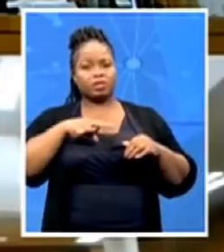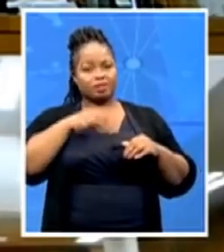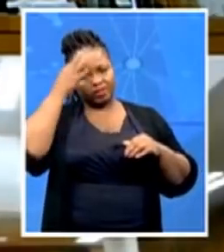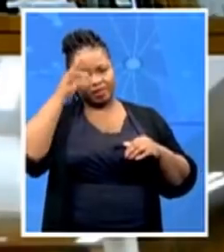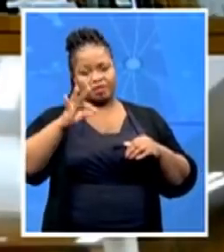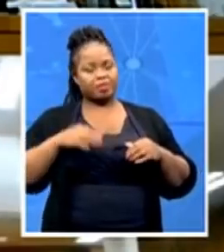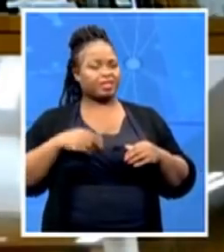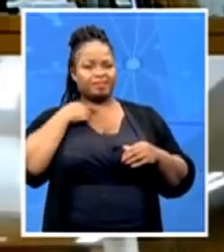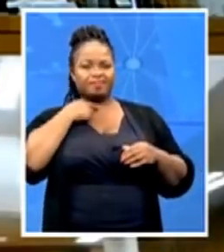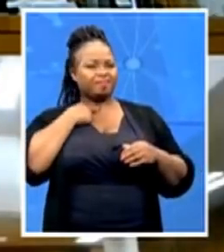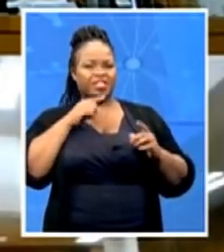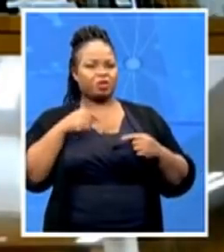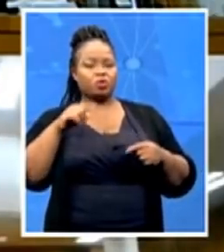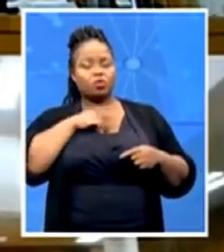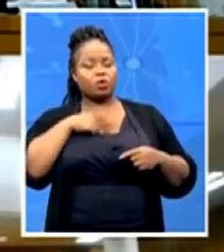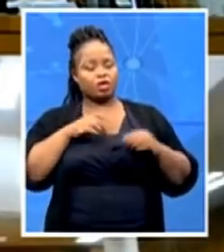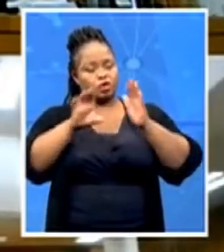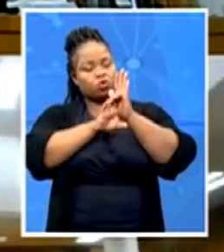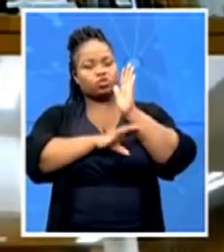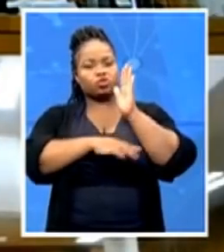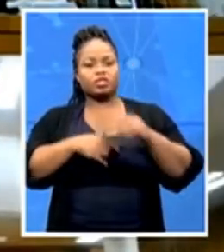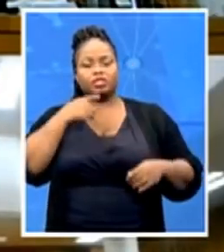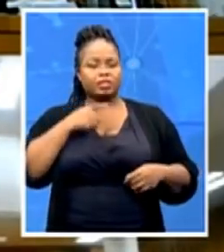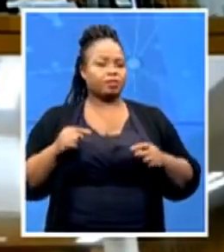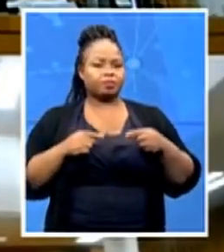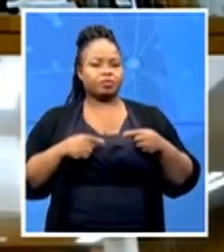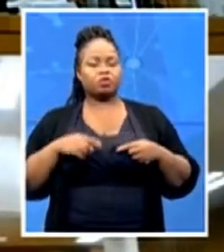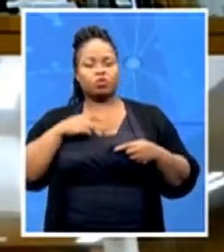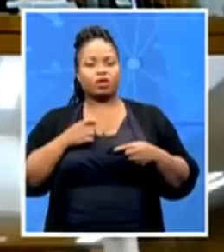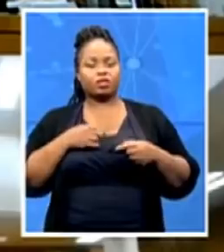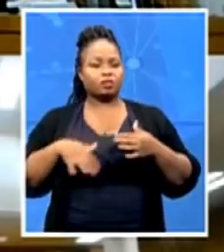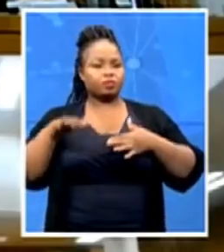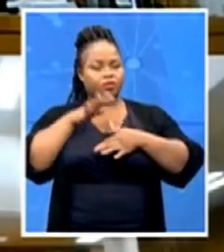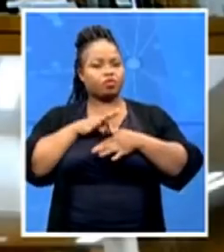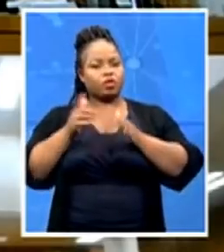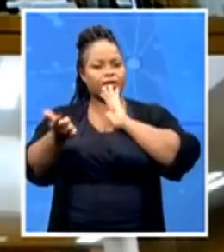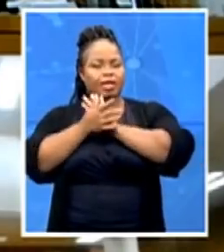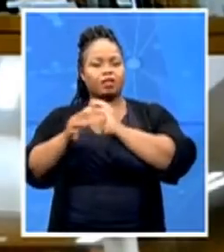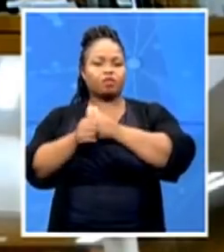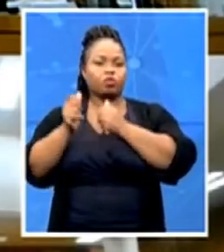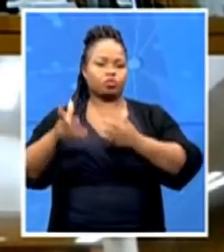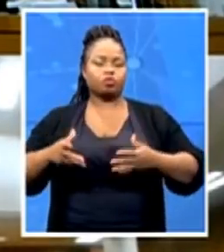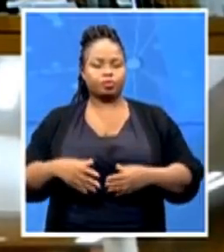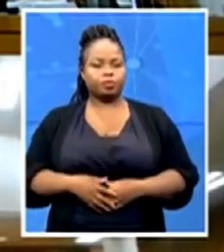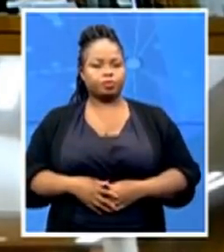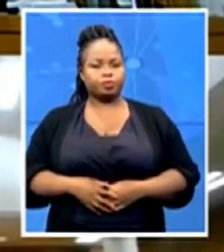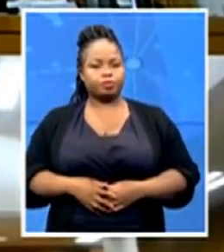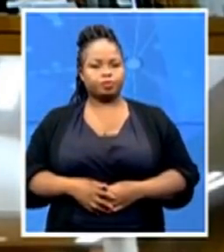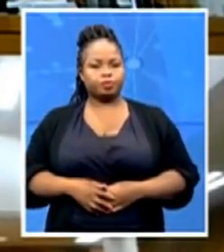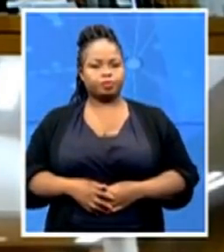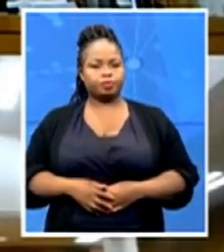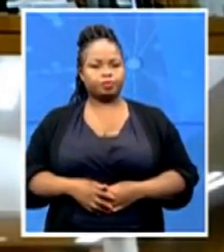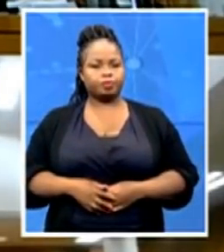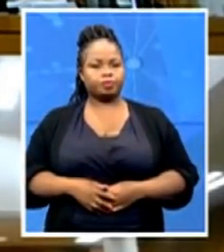against arbitrariness. It's one of the fundamentals of legality. And in that respect, and to